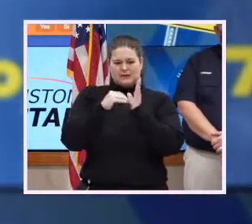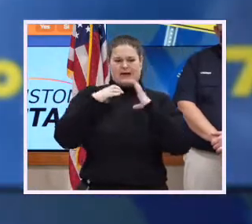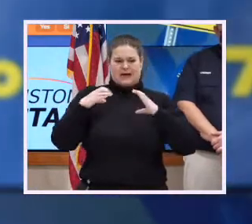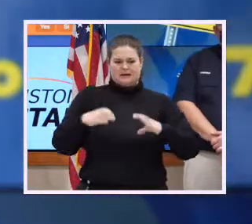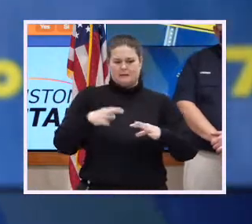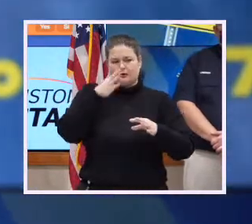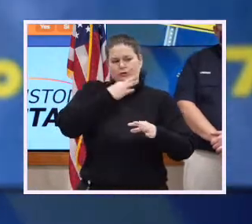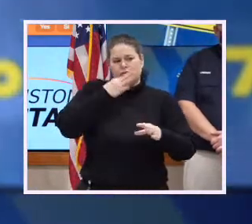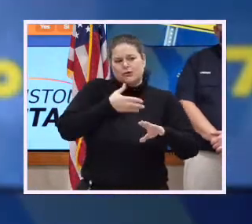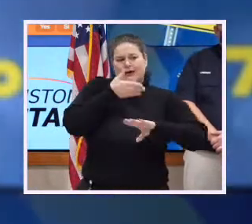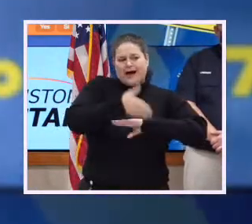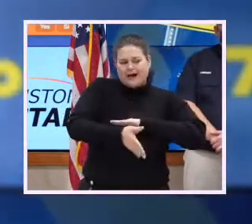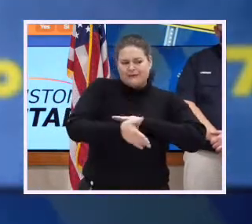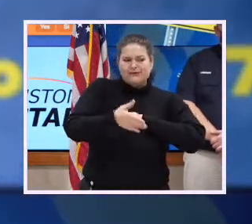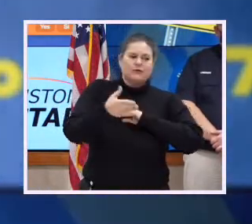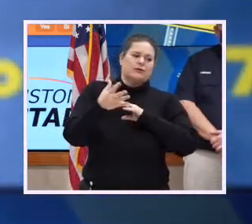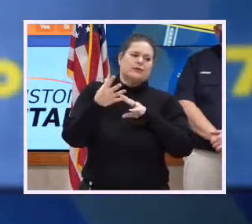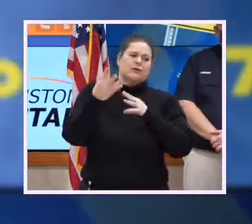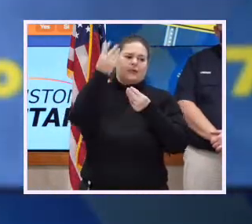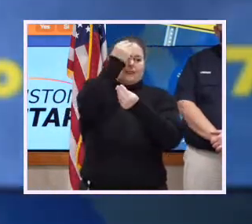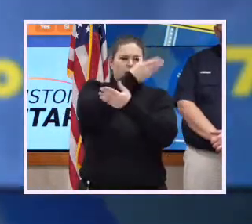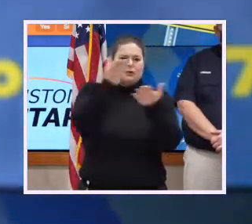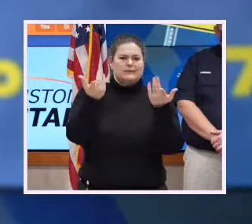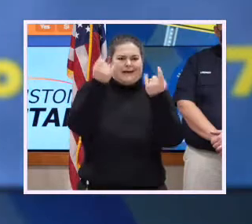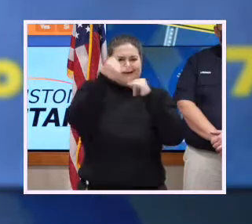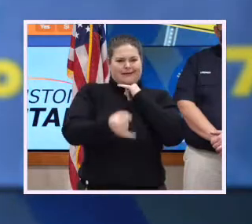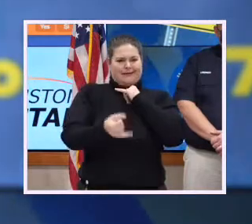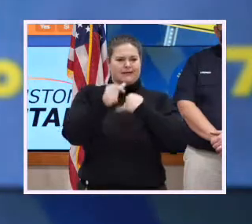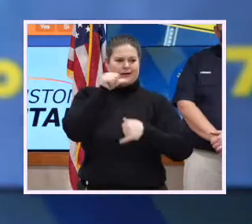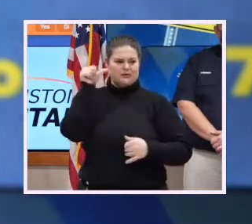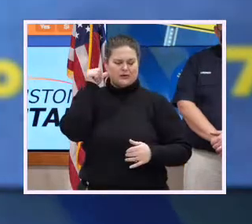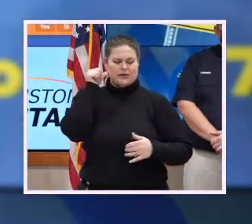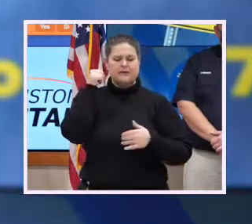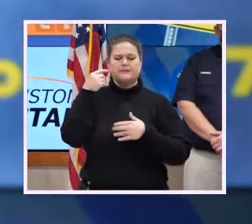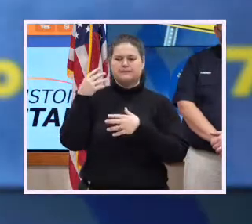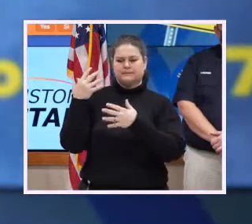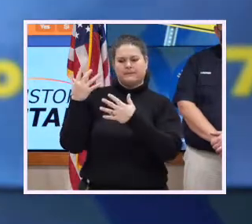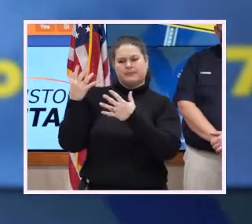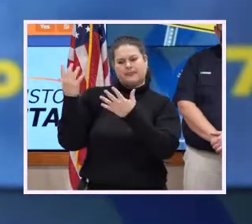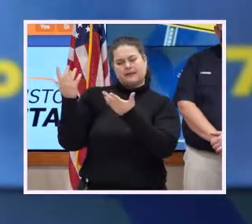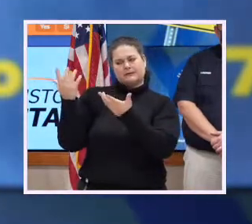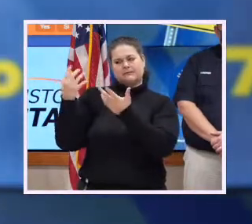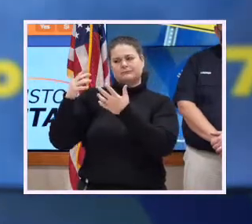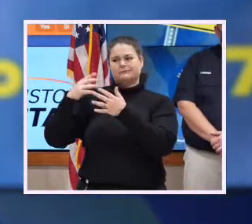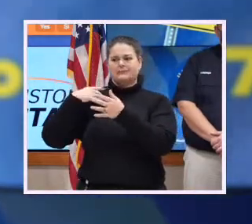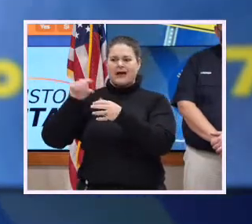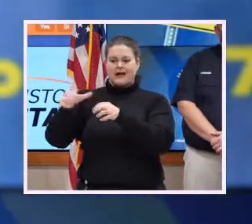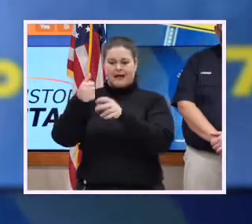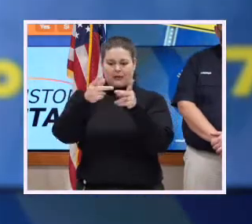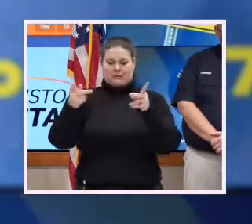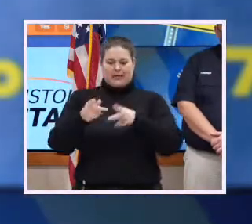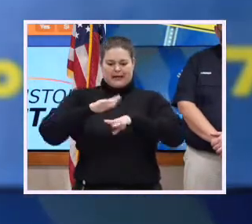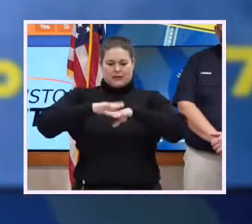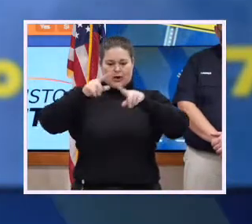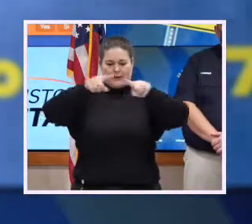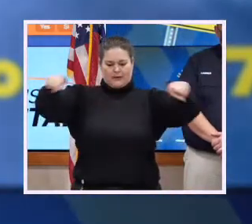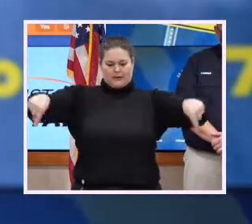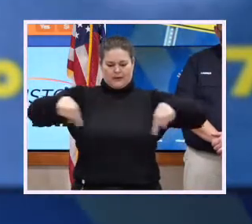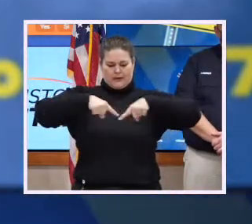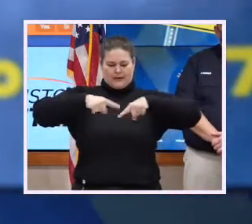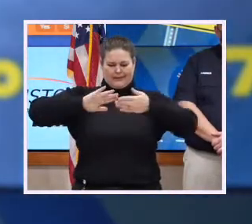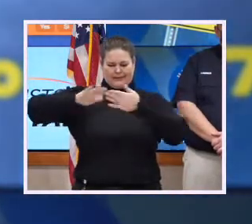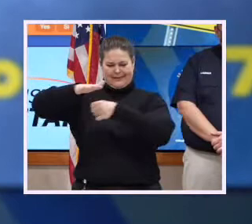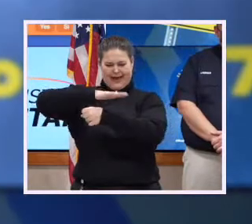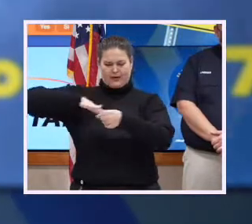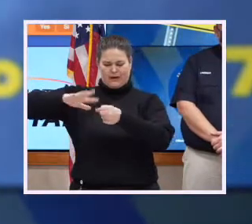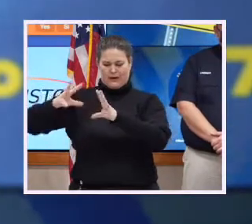Shortly after this press conference ended, generation had reduced somewhere else on the grid, and we had to bring down about